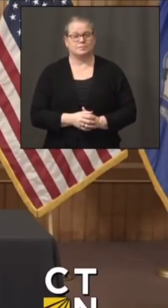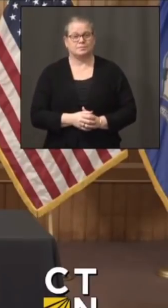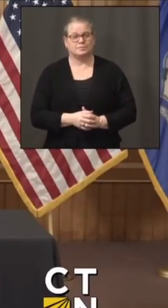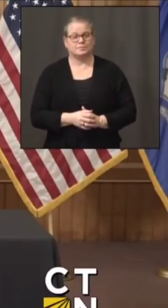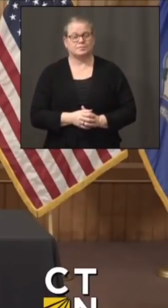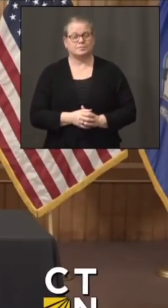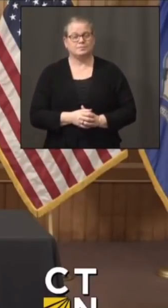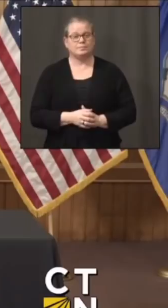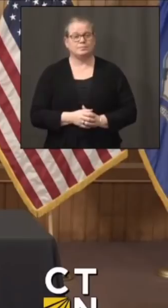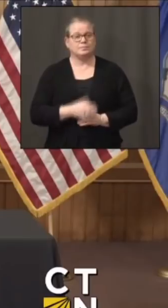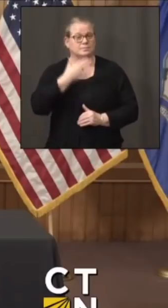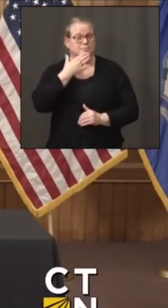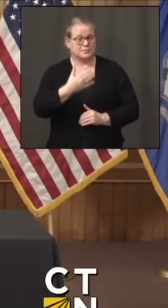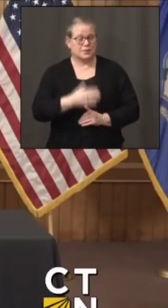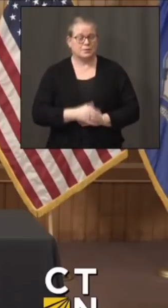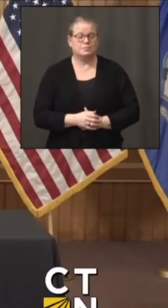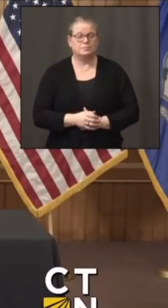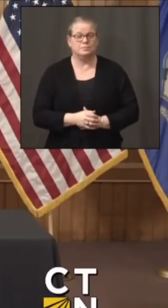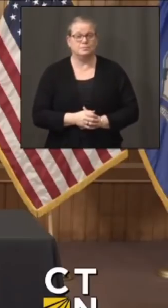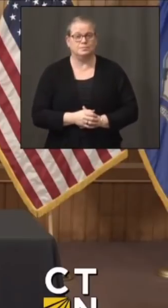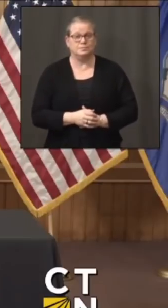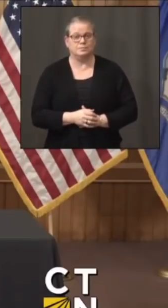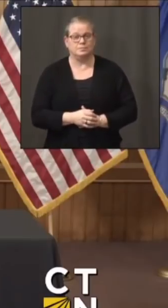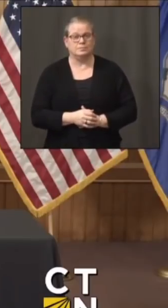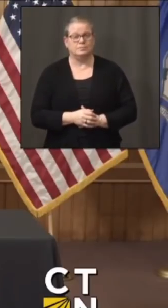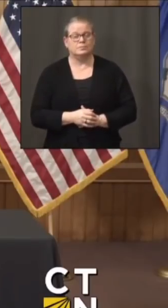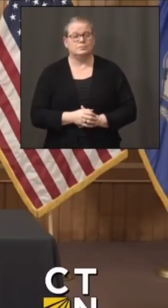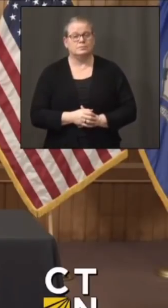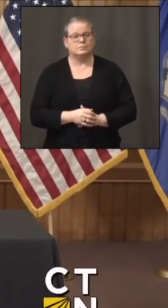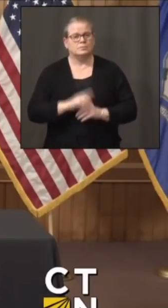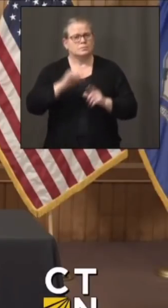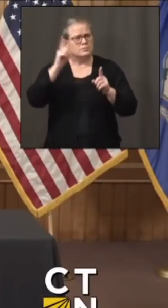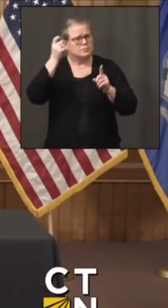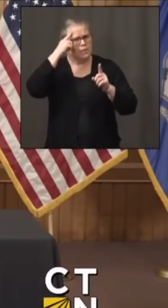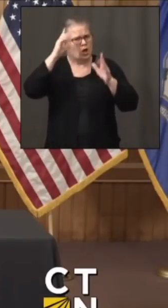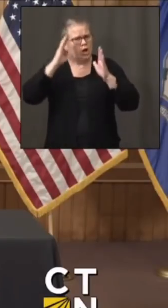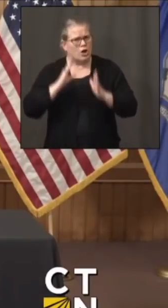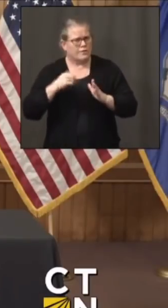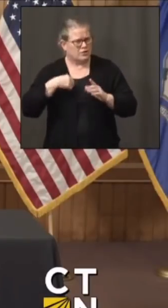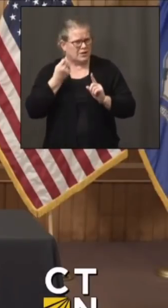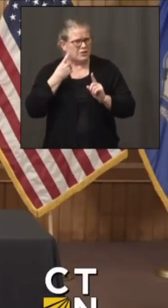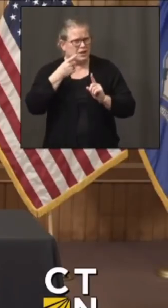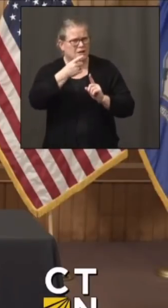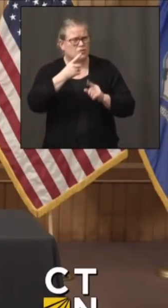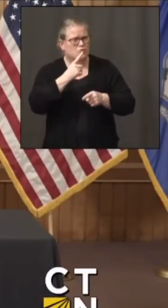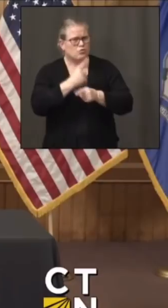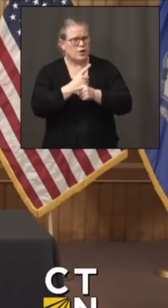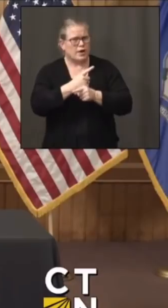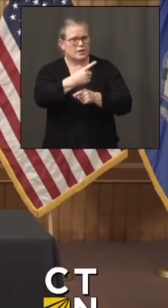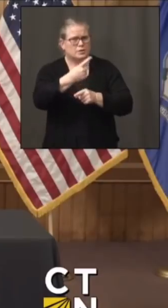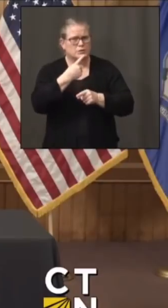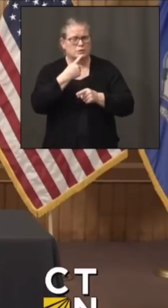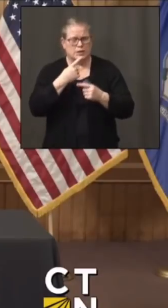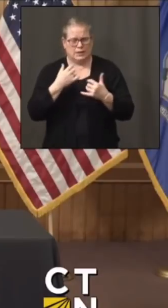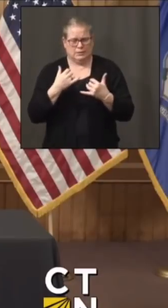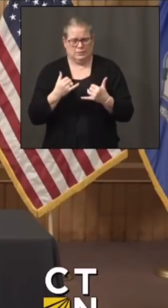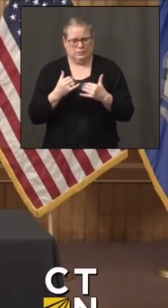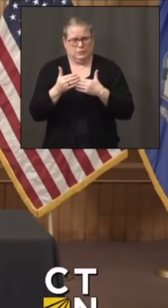Thanks, Max. Governor, if I understood you correctly, I think you said that you sort of, in the short term, expect